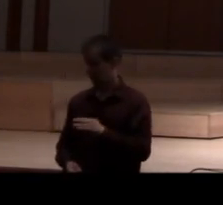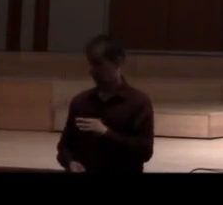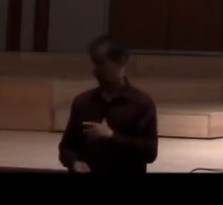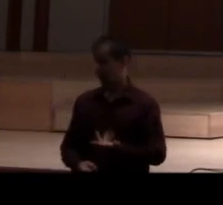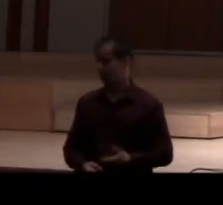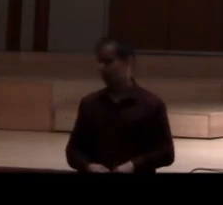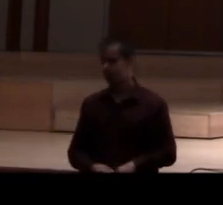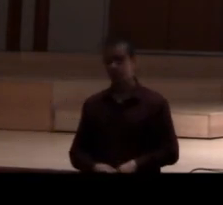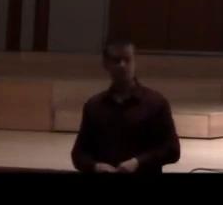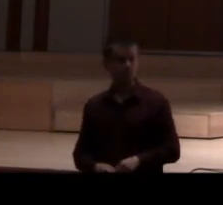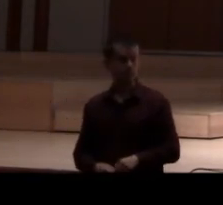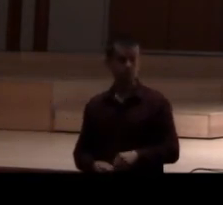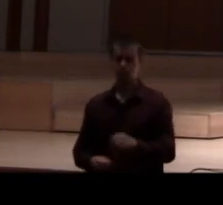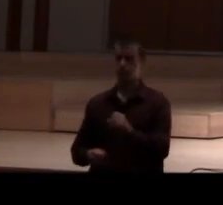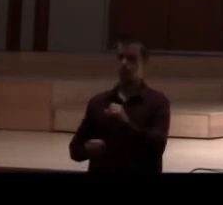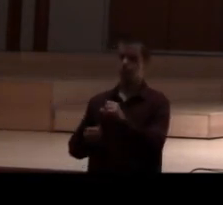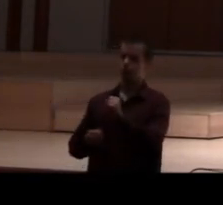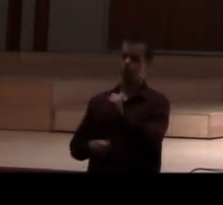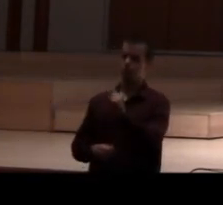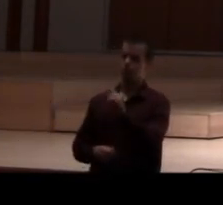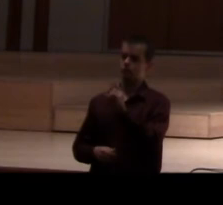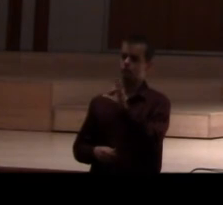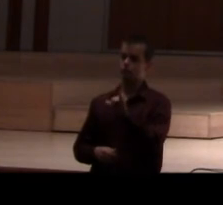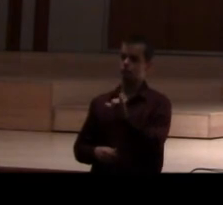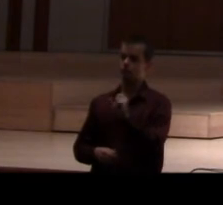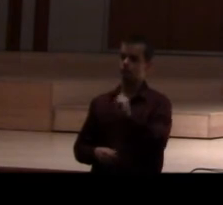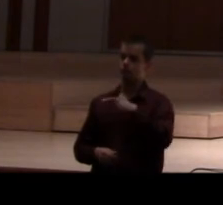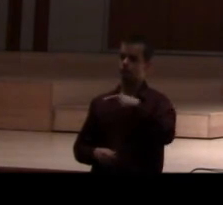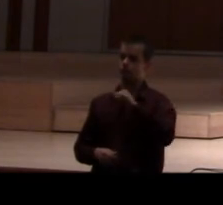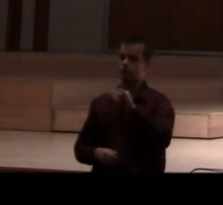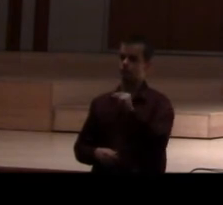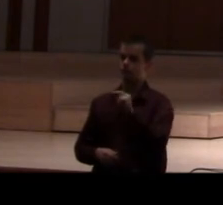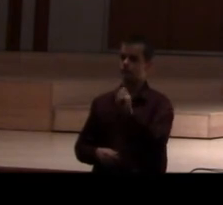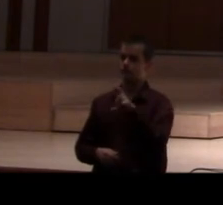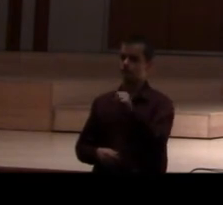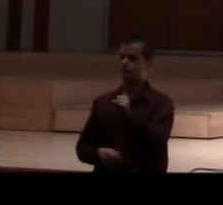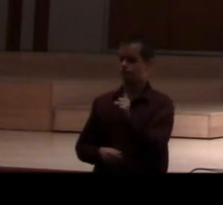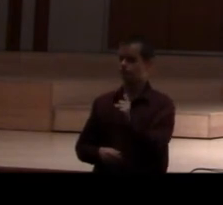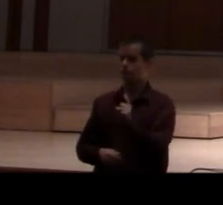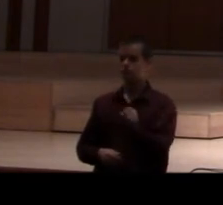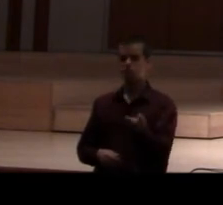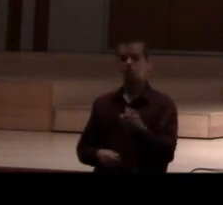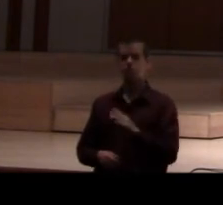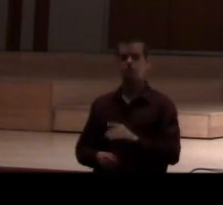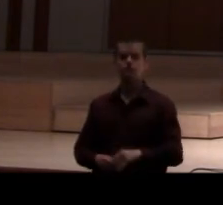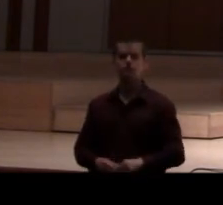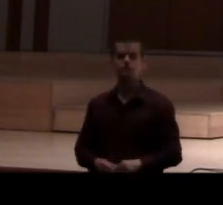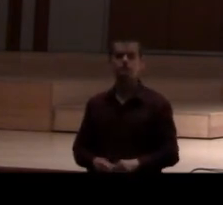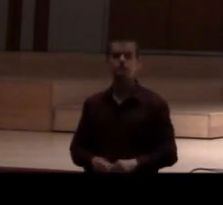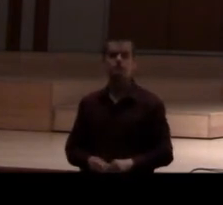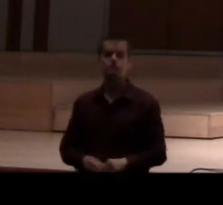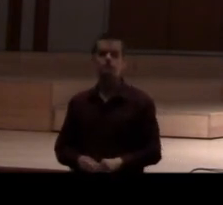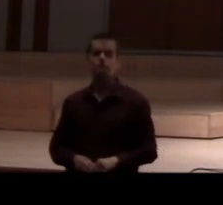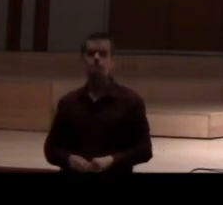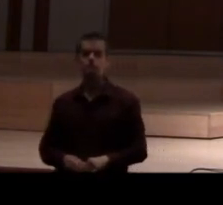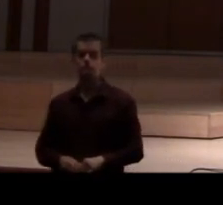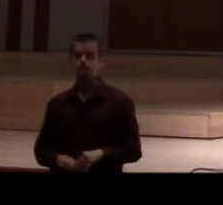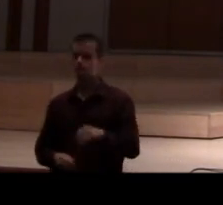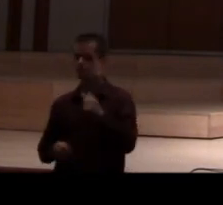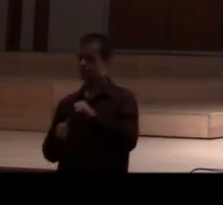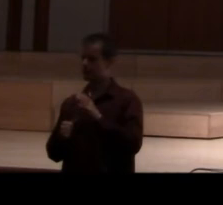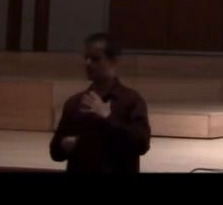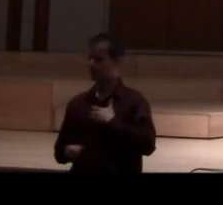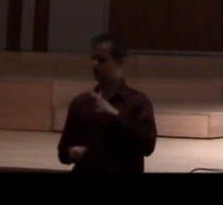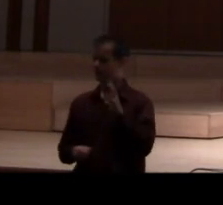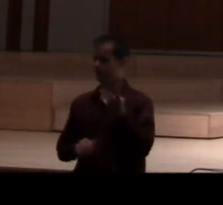That's awesome. Story spinners. Great. Okay. Yeah, so I remember when I was in like fourth